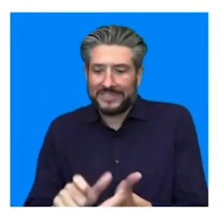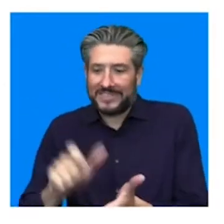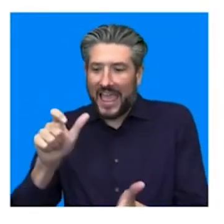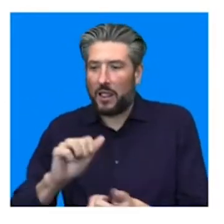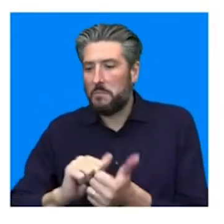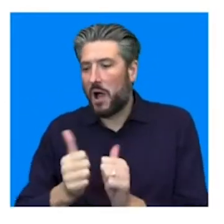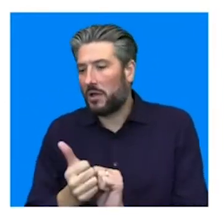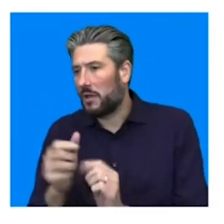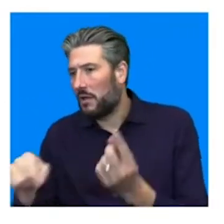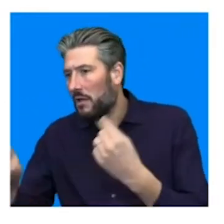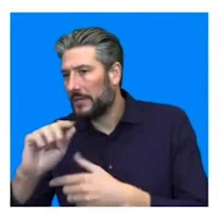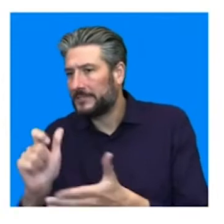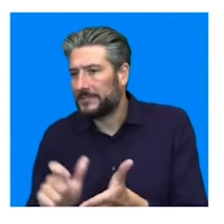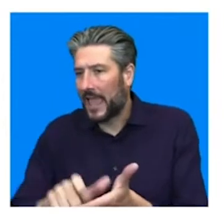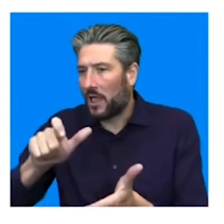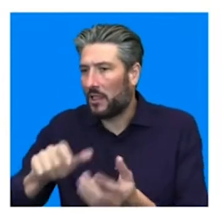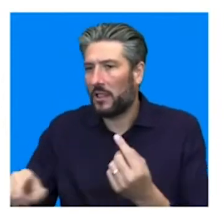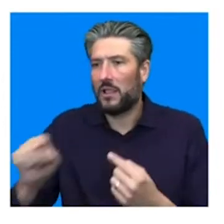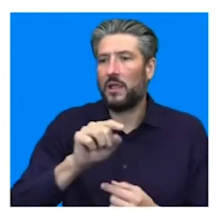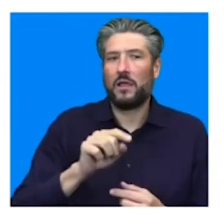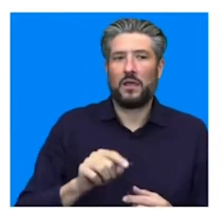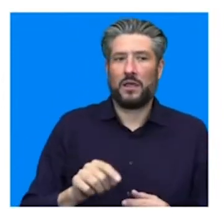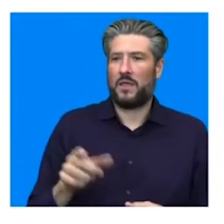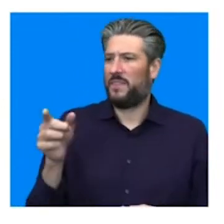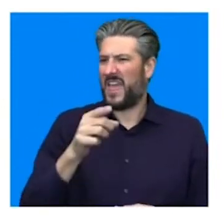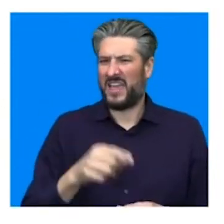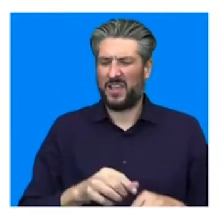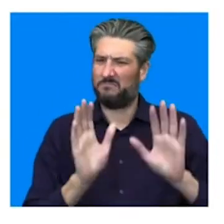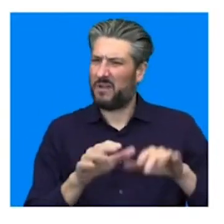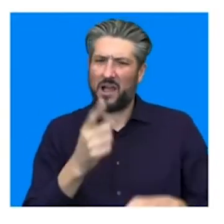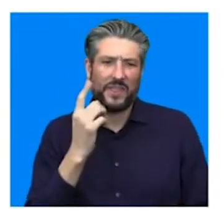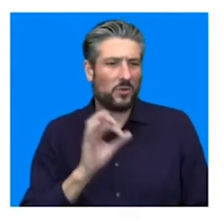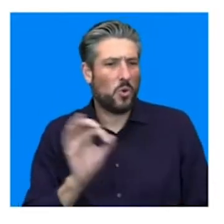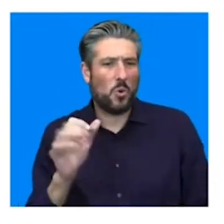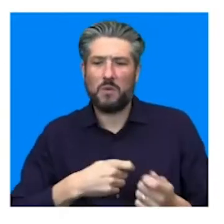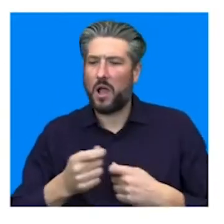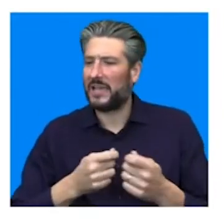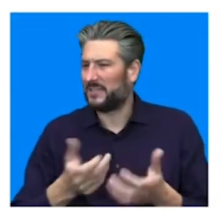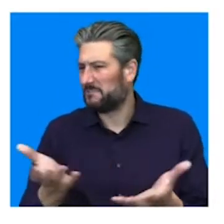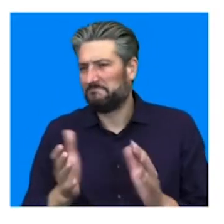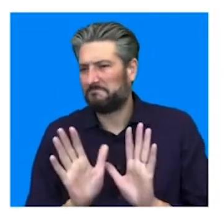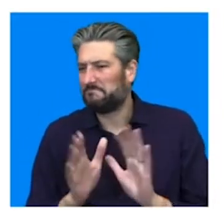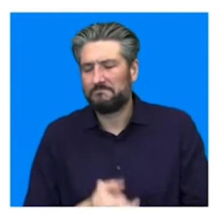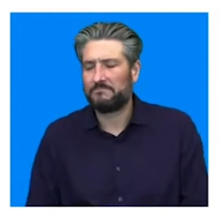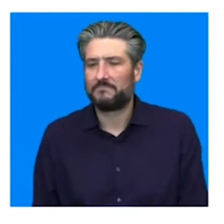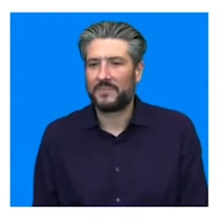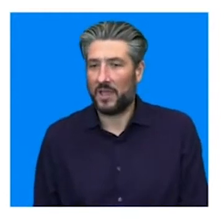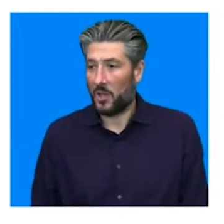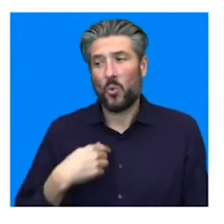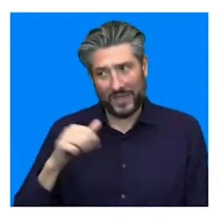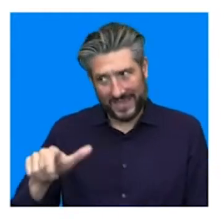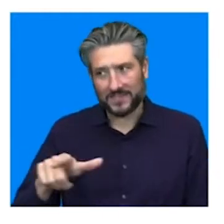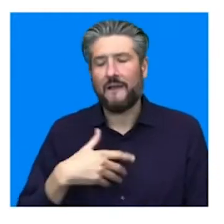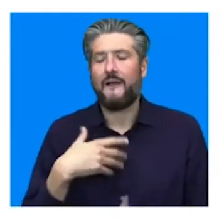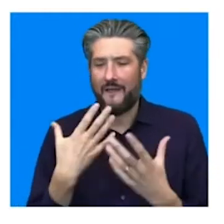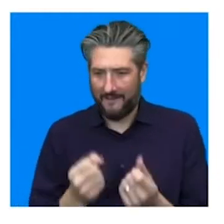who were already experts in the field, they said, "Oh, I don't think there is a market for this." And we're like, "Yeah, we think there is actually, because this is